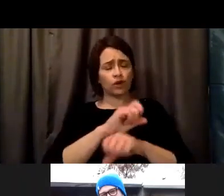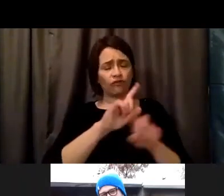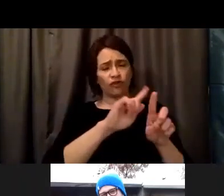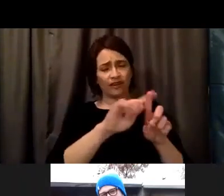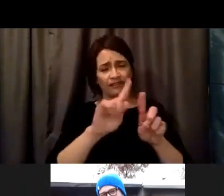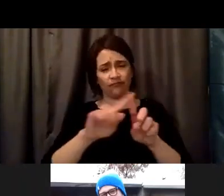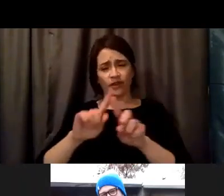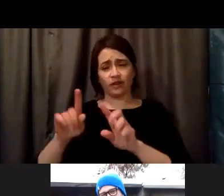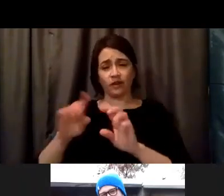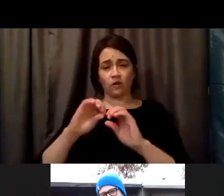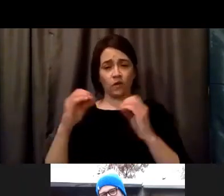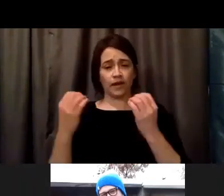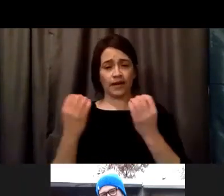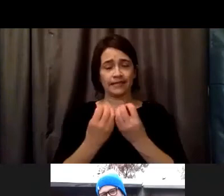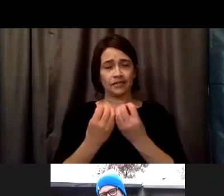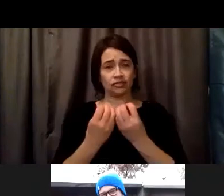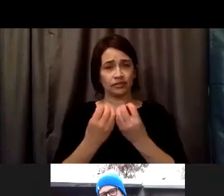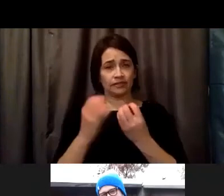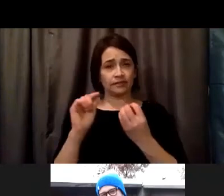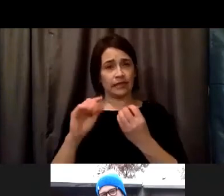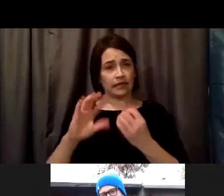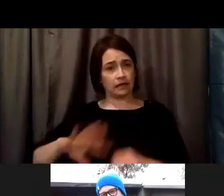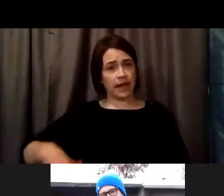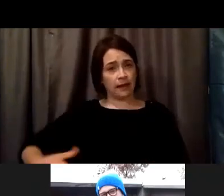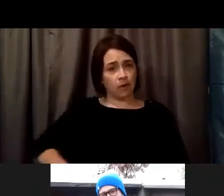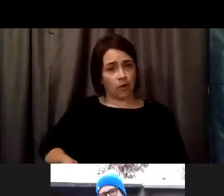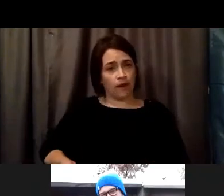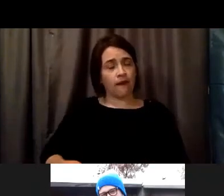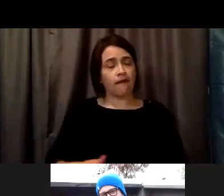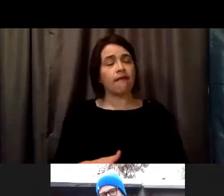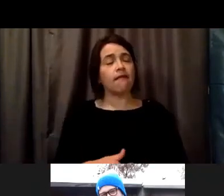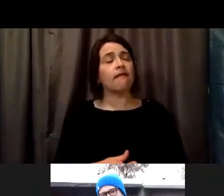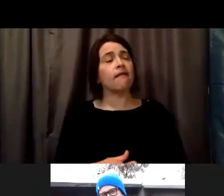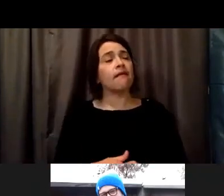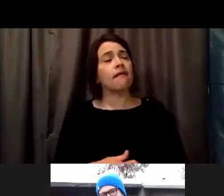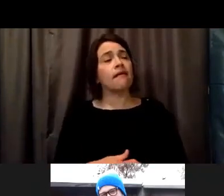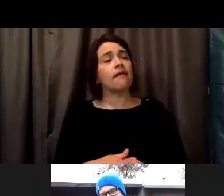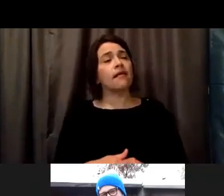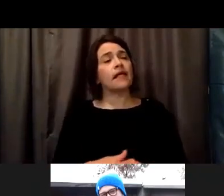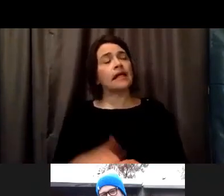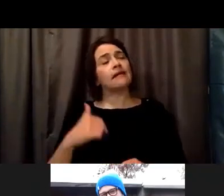able to kind of get a taste of